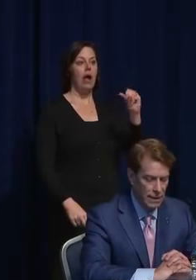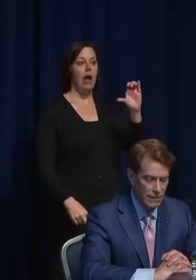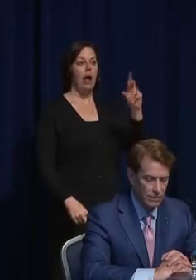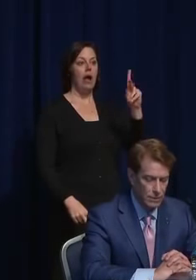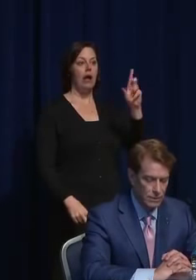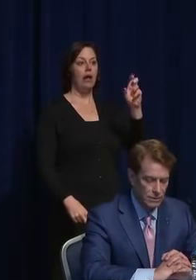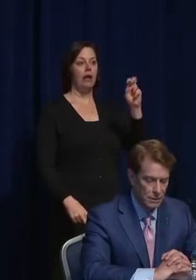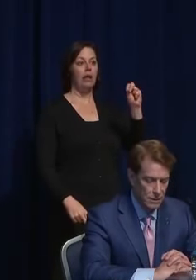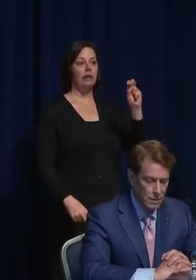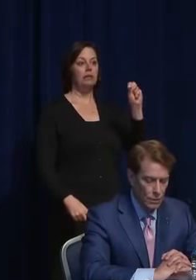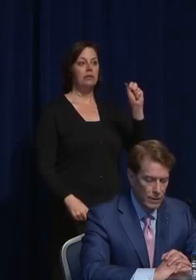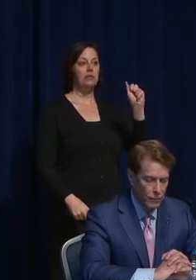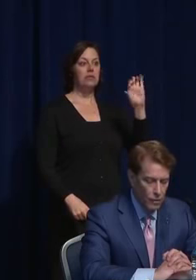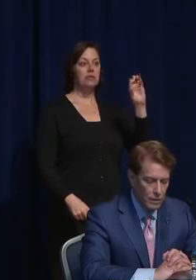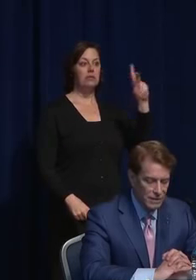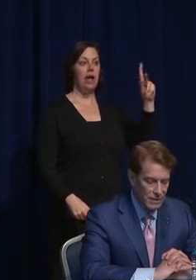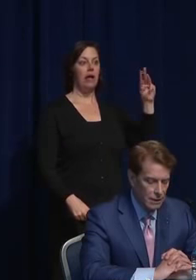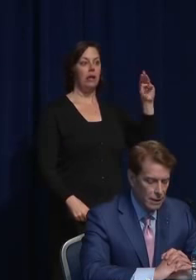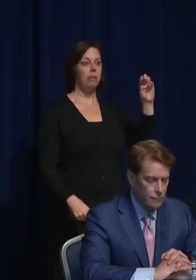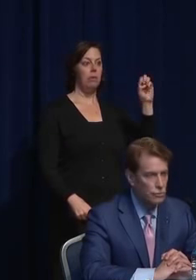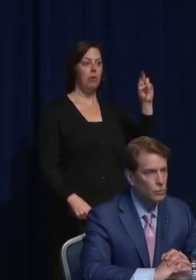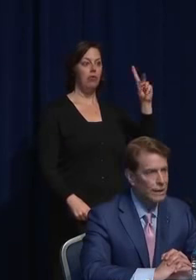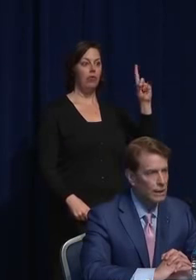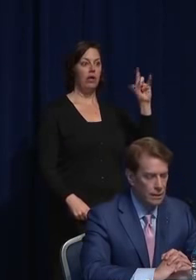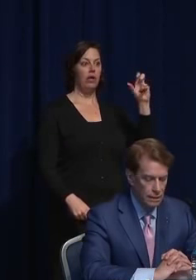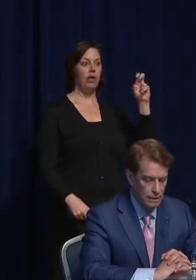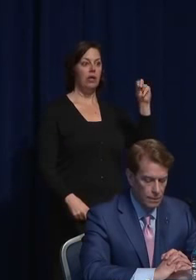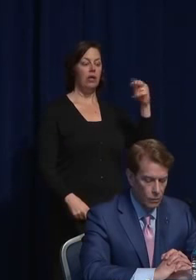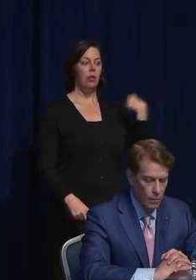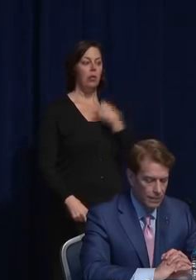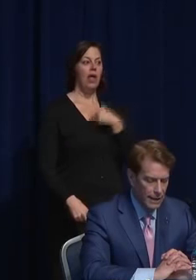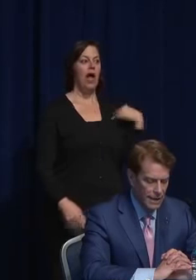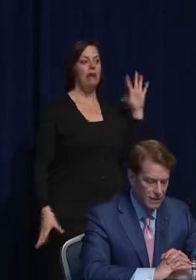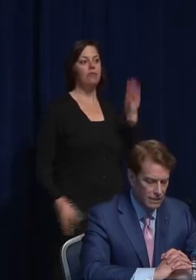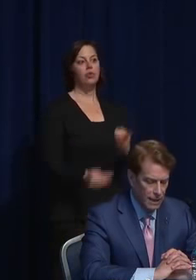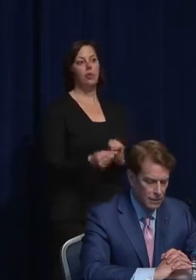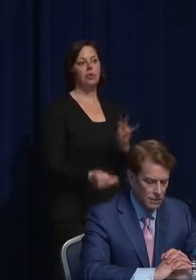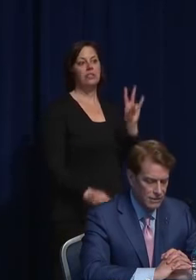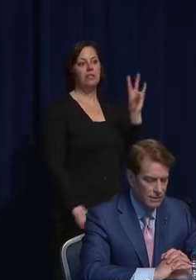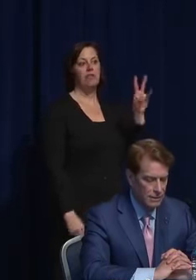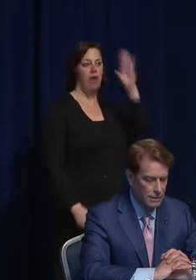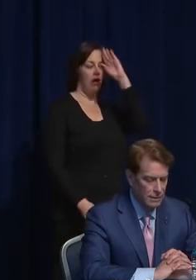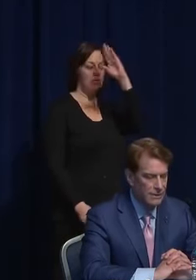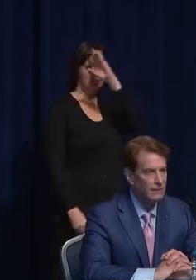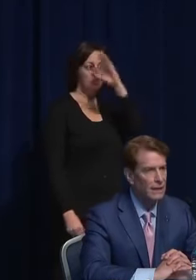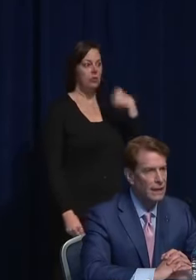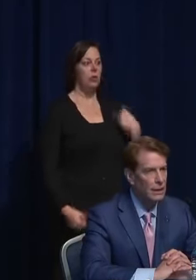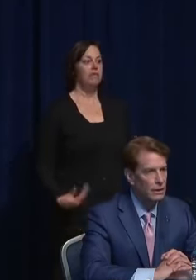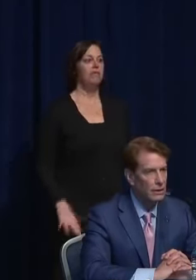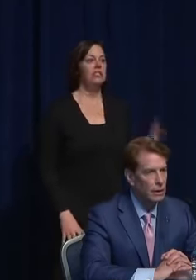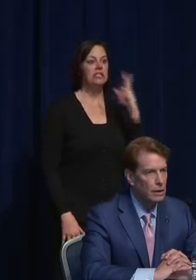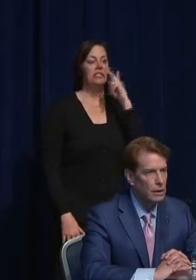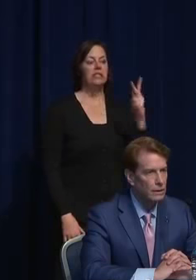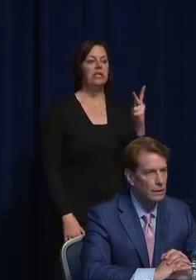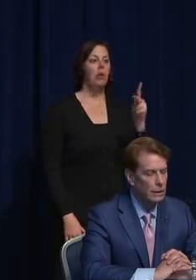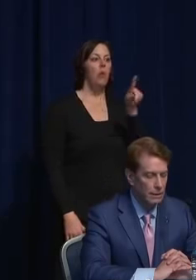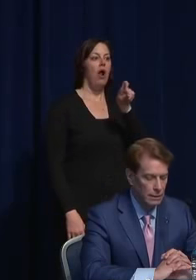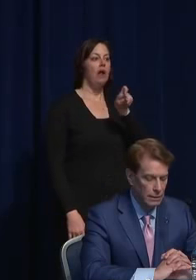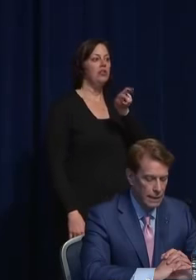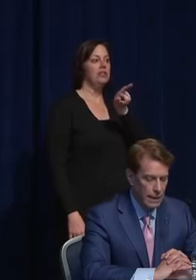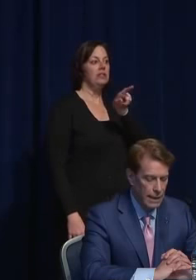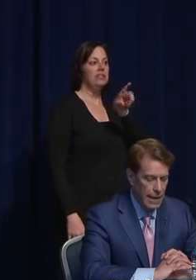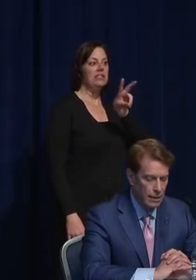17 hospitals, we have already seen 121 positive patients. 78 are